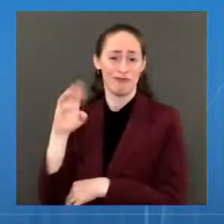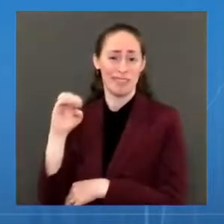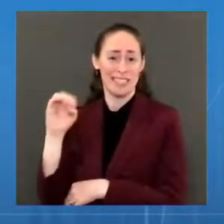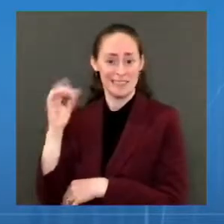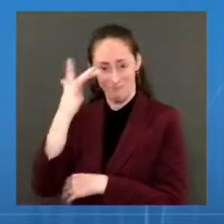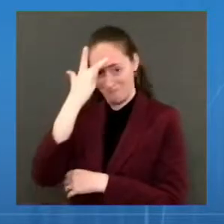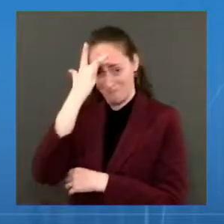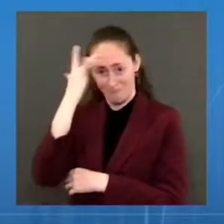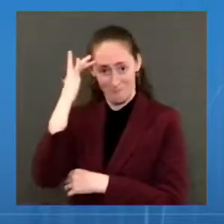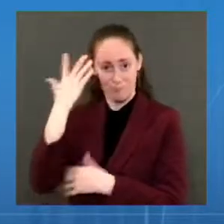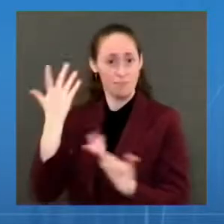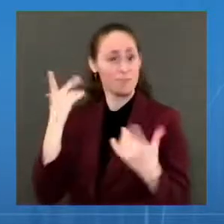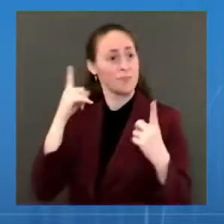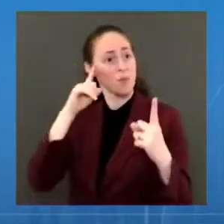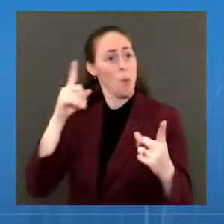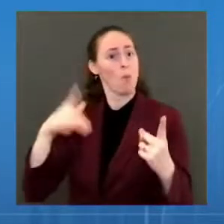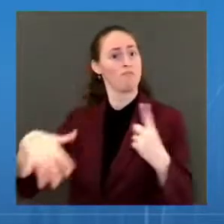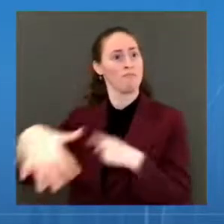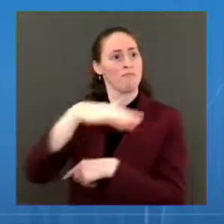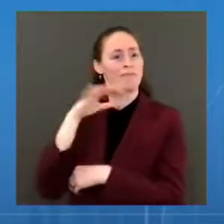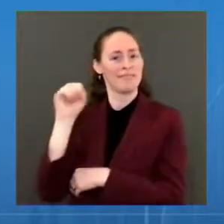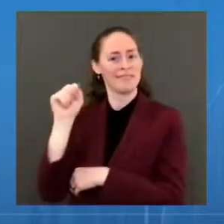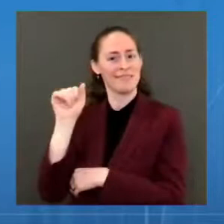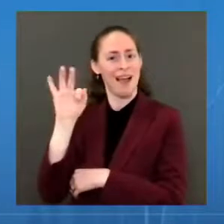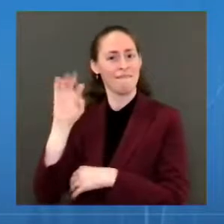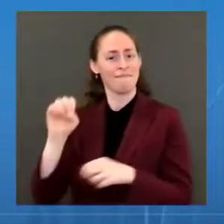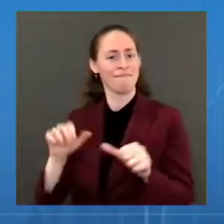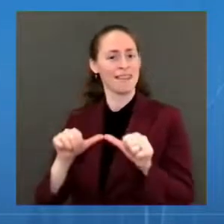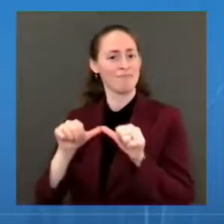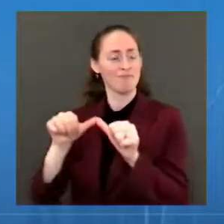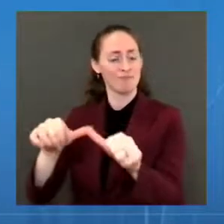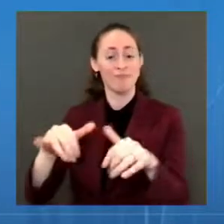winter. With that, let's open it up for questions. Kevin?